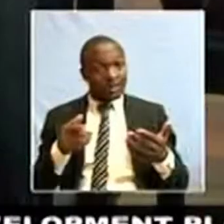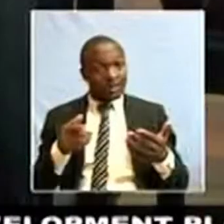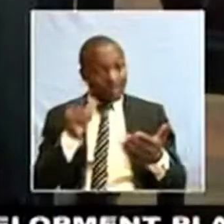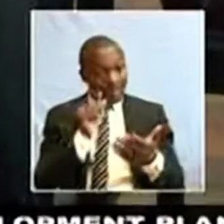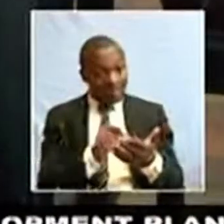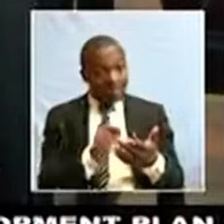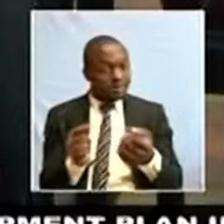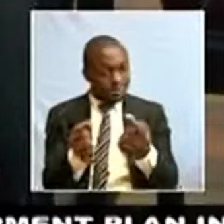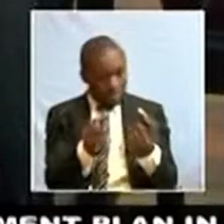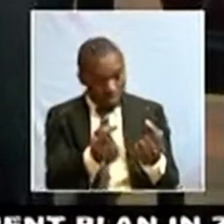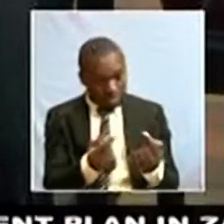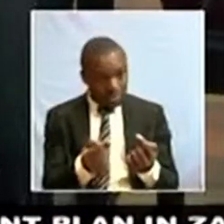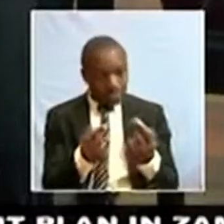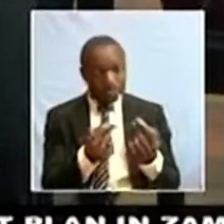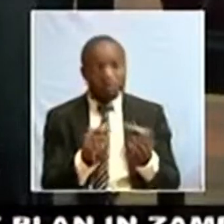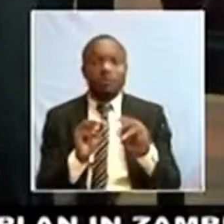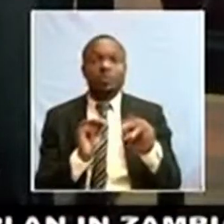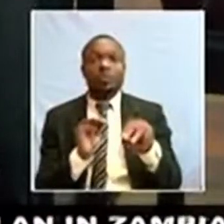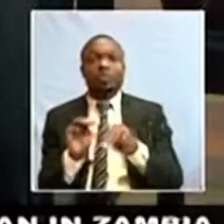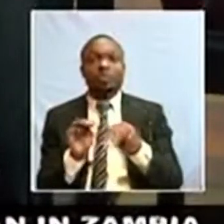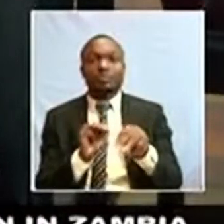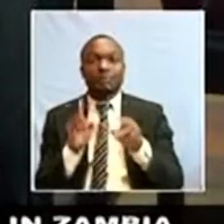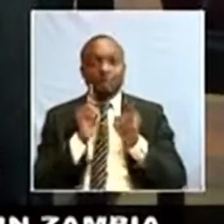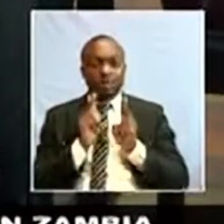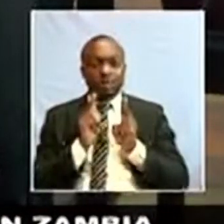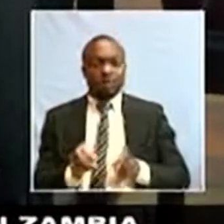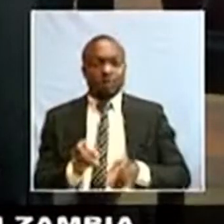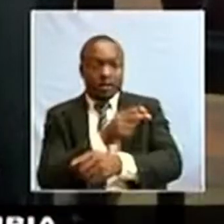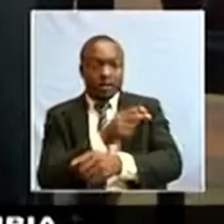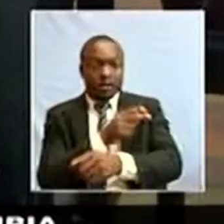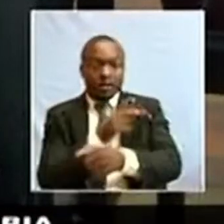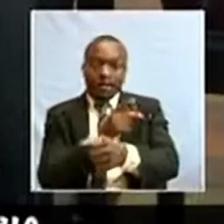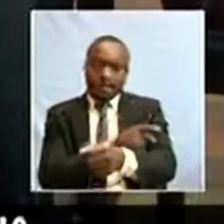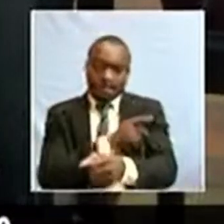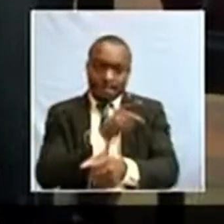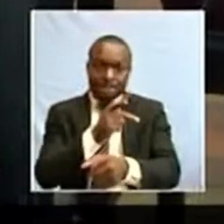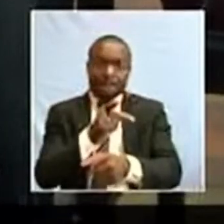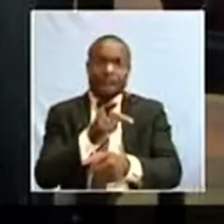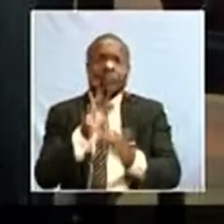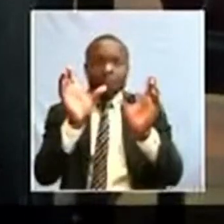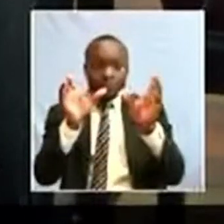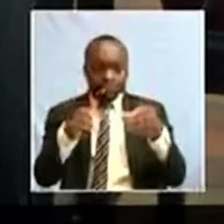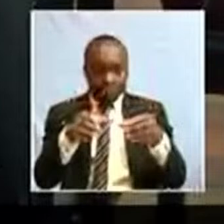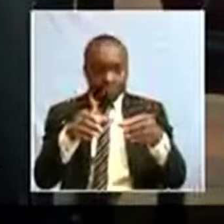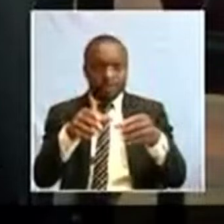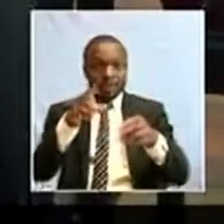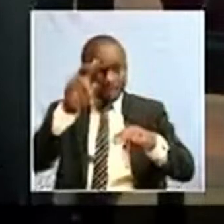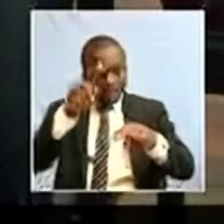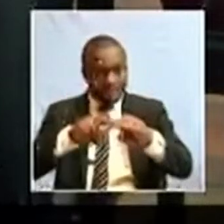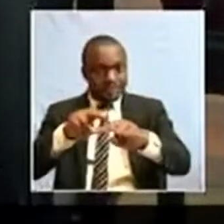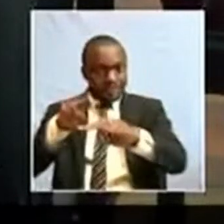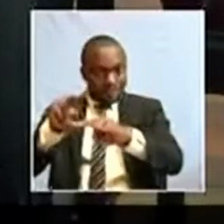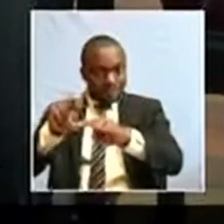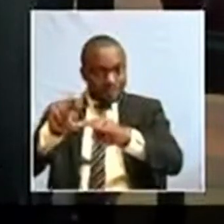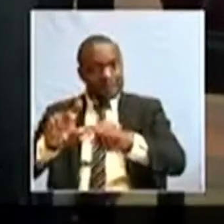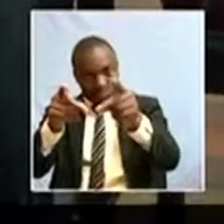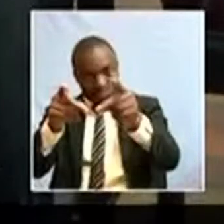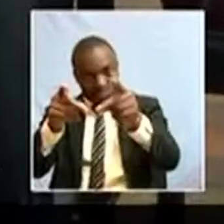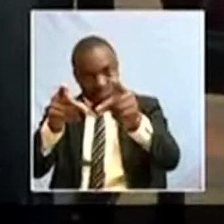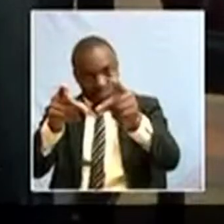human resource that has been devolved to the council when they are sitting in various places?